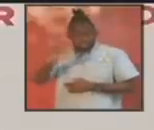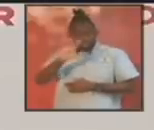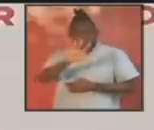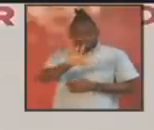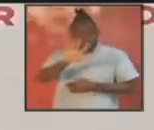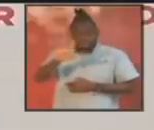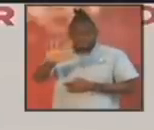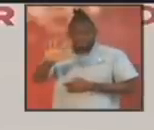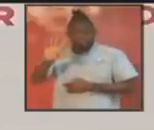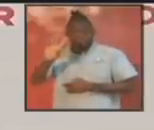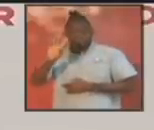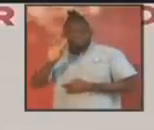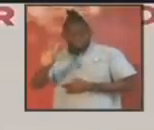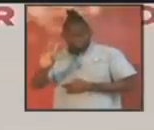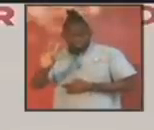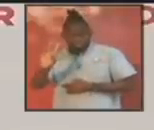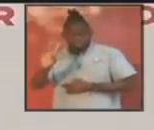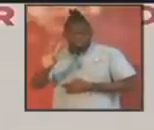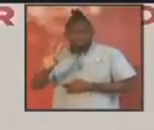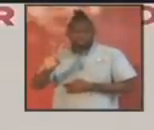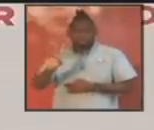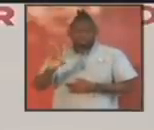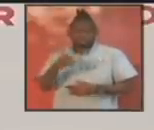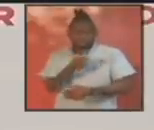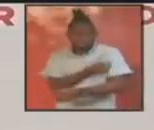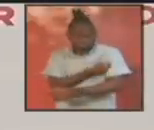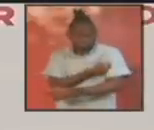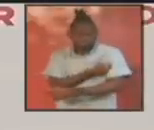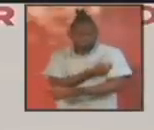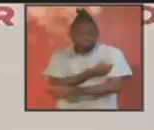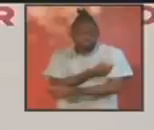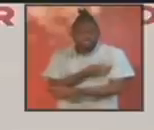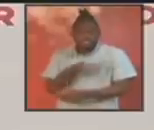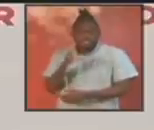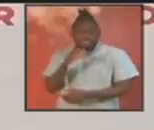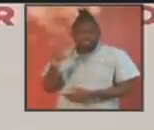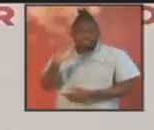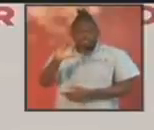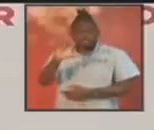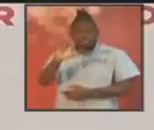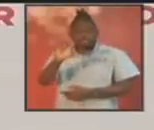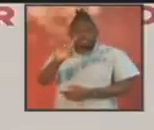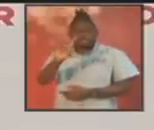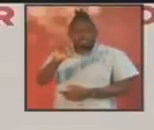559,600 doses. And overall, in terms of the COVAX facility, we have signed up for